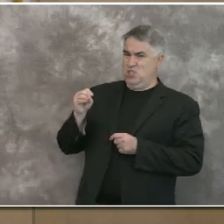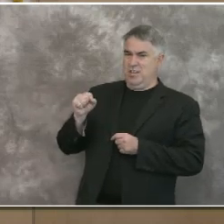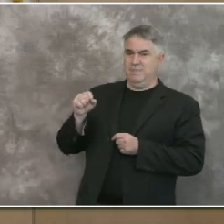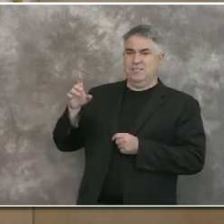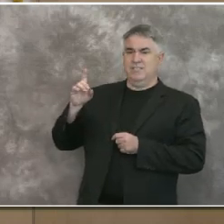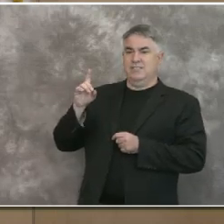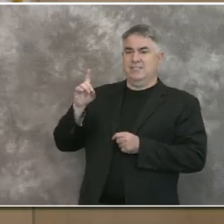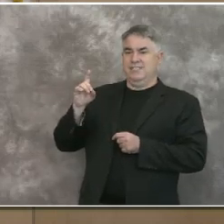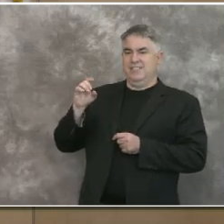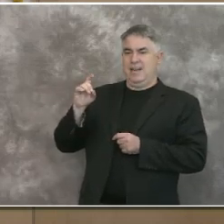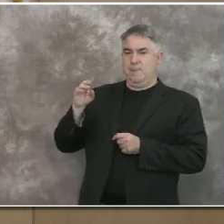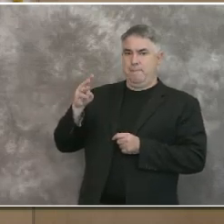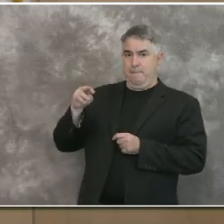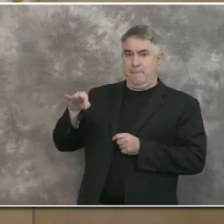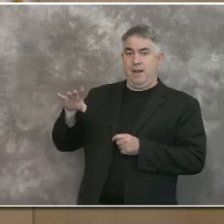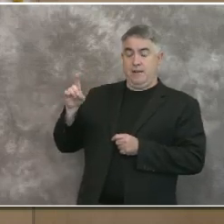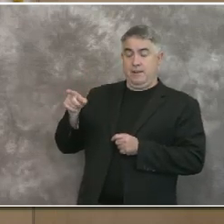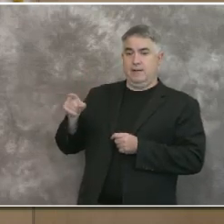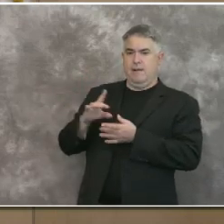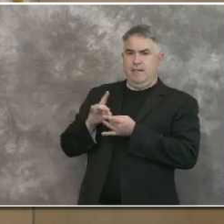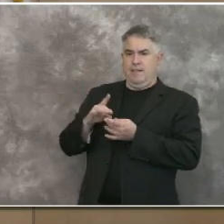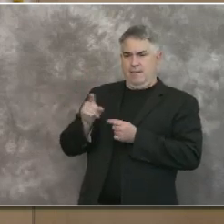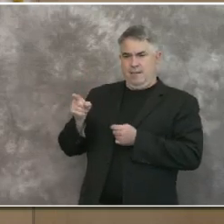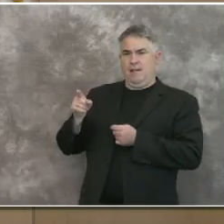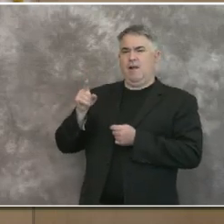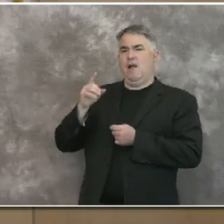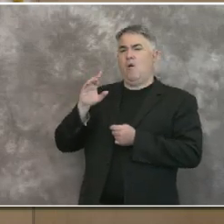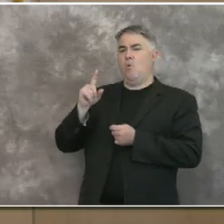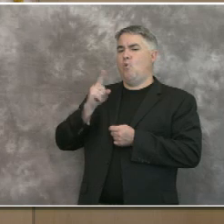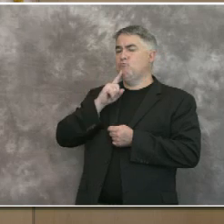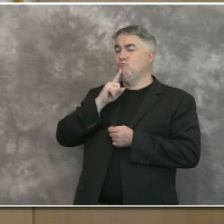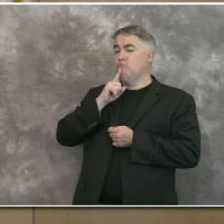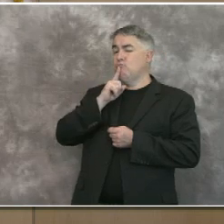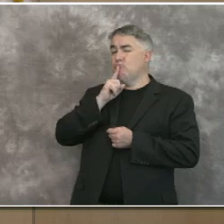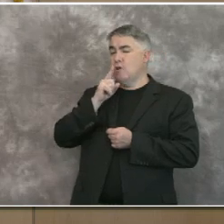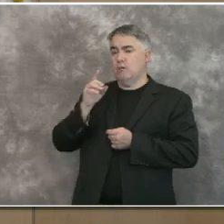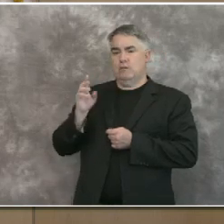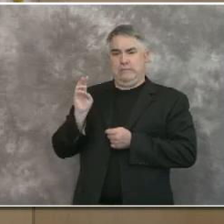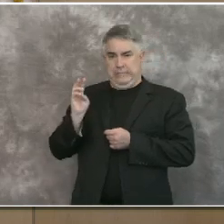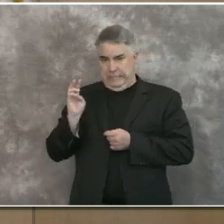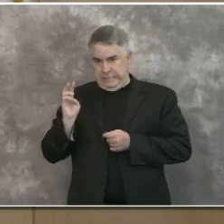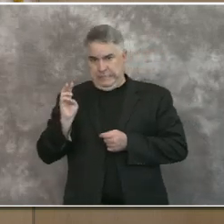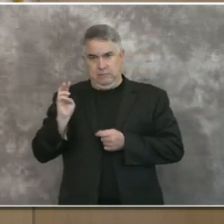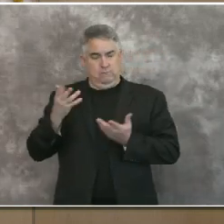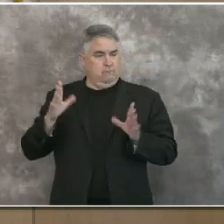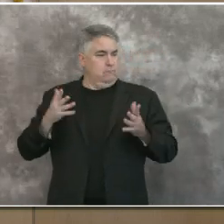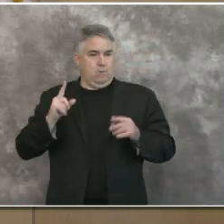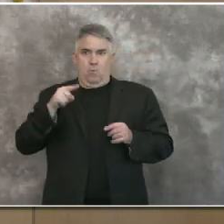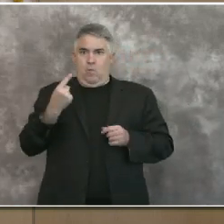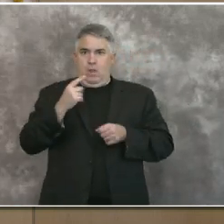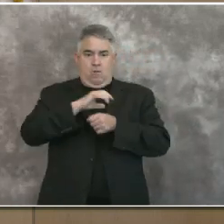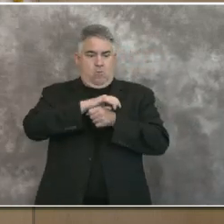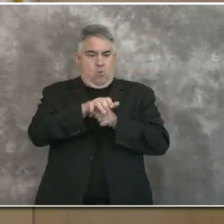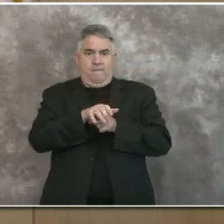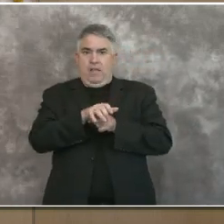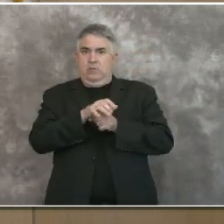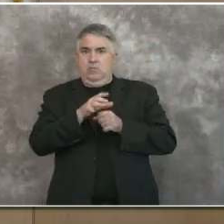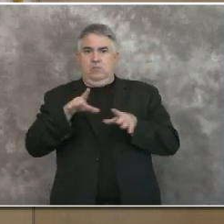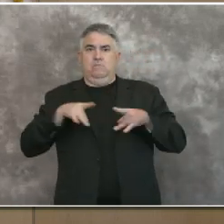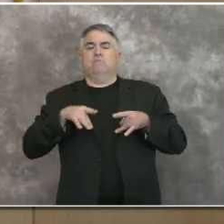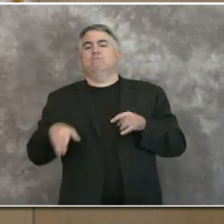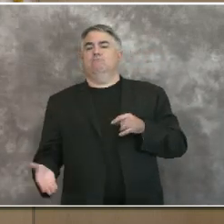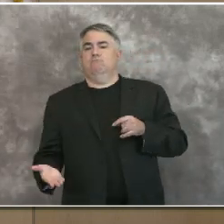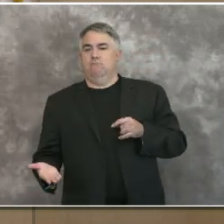6 pure solely coronavirus deaths. Is that accurate? If so, where does that number come from, and is that posted on a public